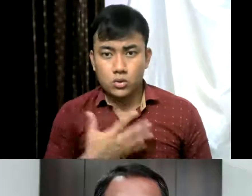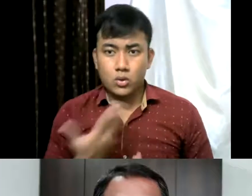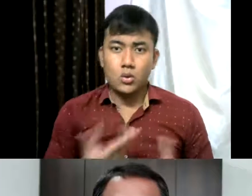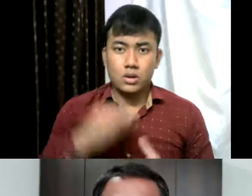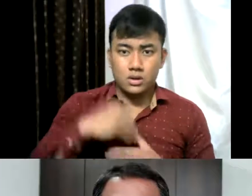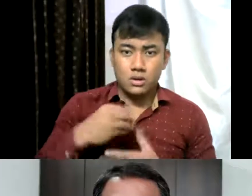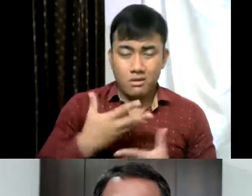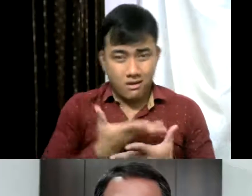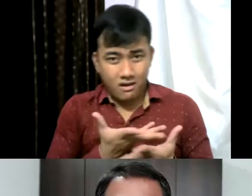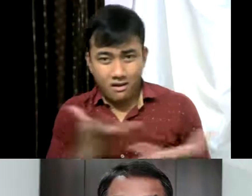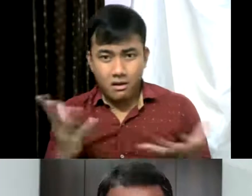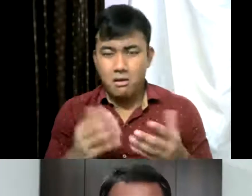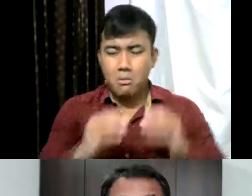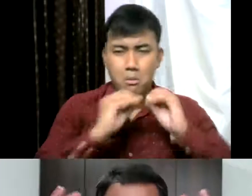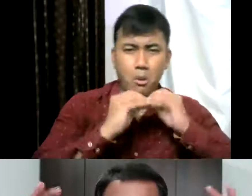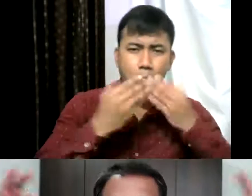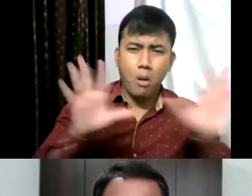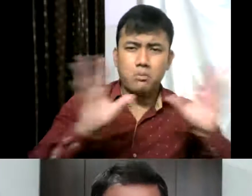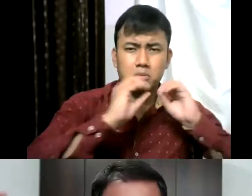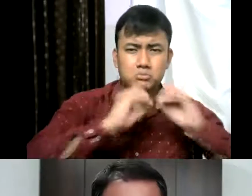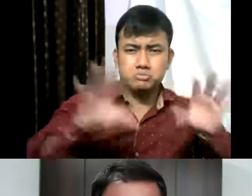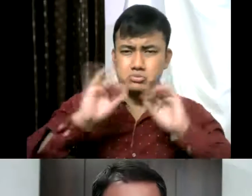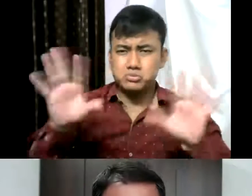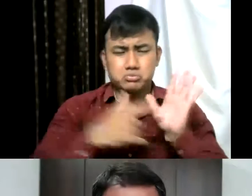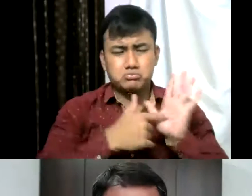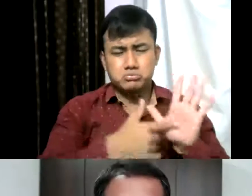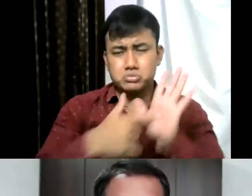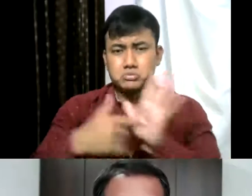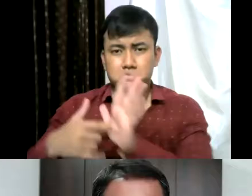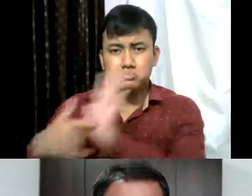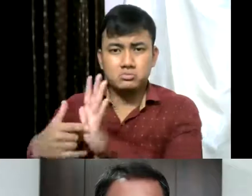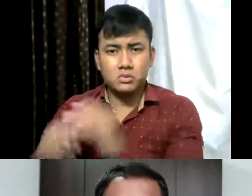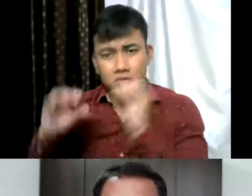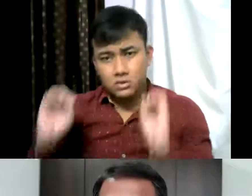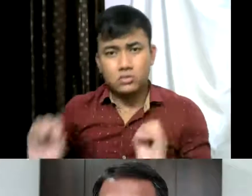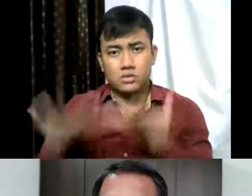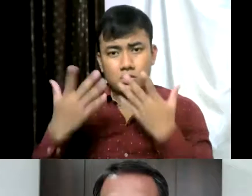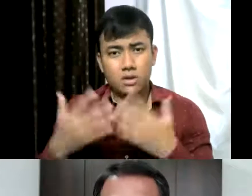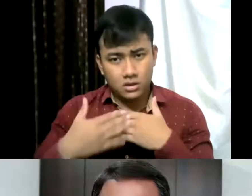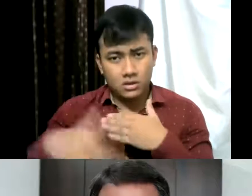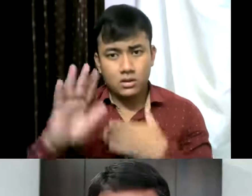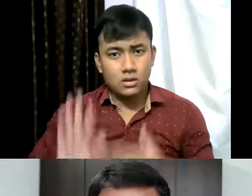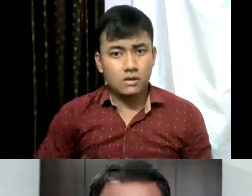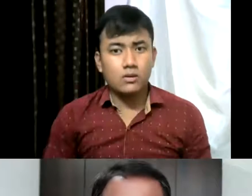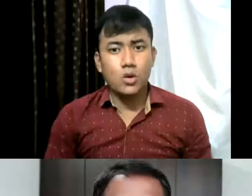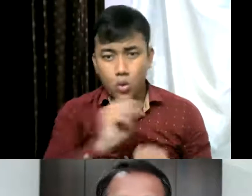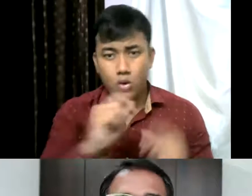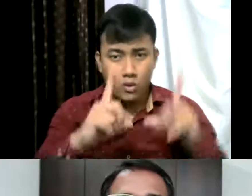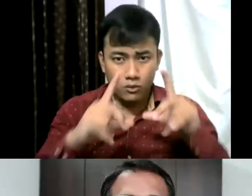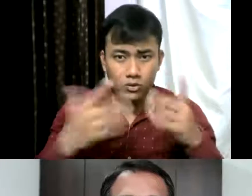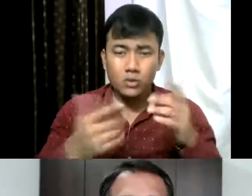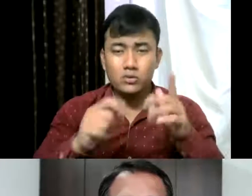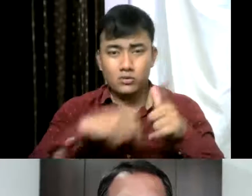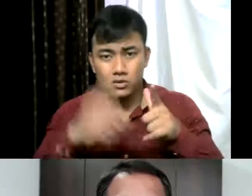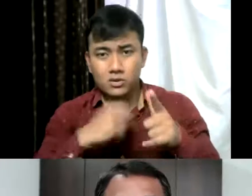have digital remnants, a breadcrumb trail of their photos and videos